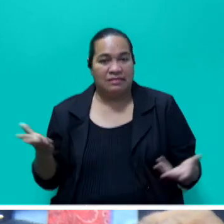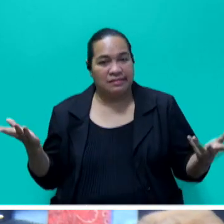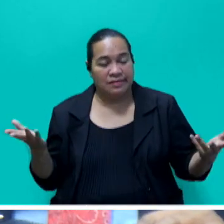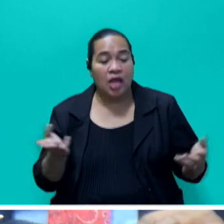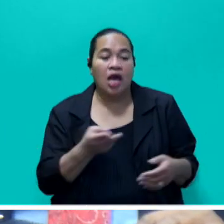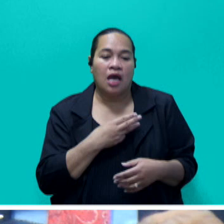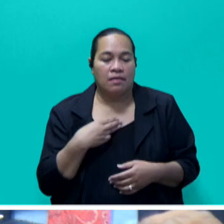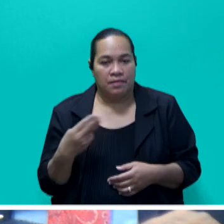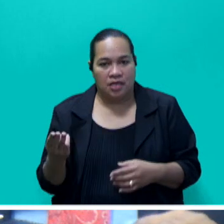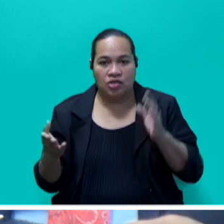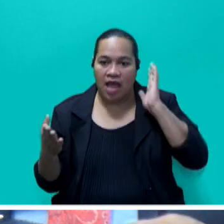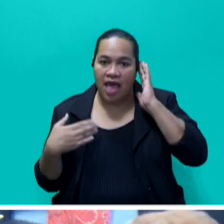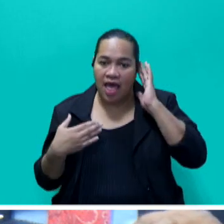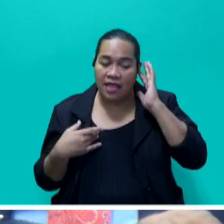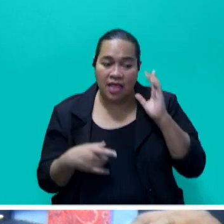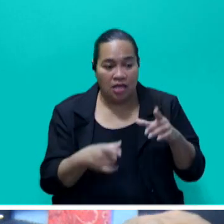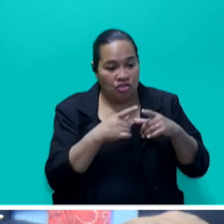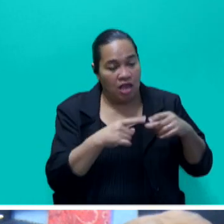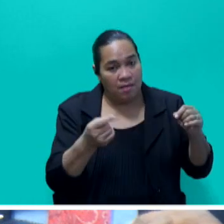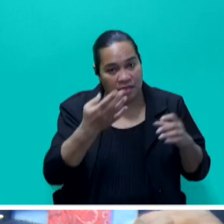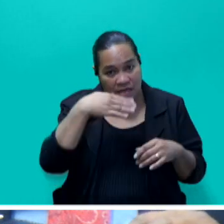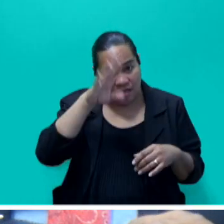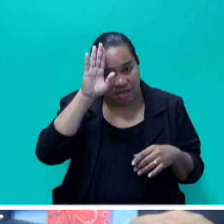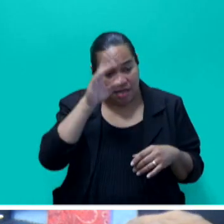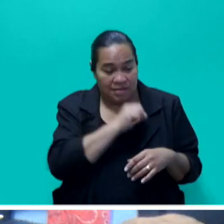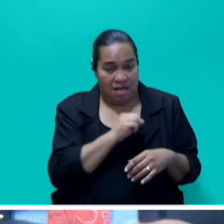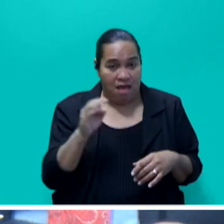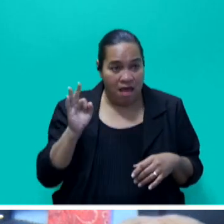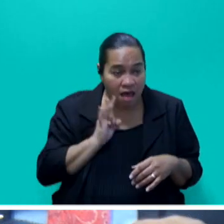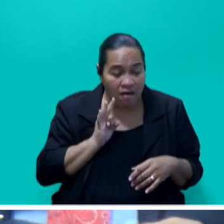of Health, the Japanese embassy officials,